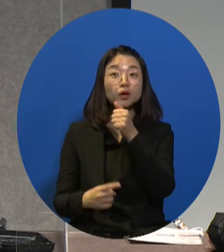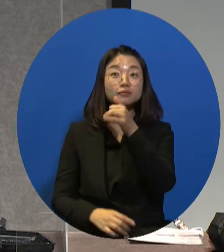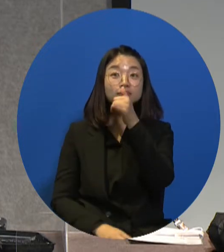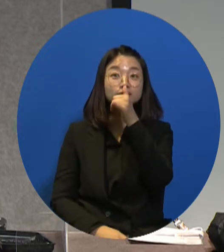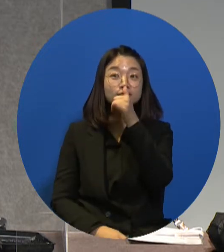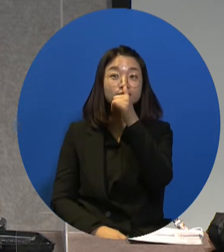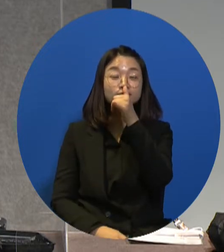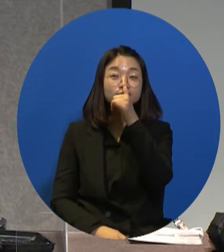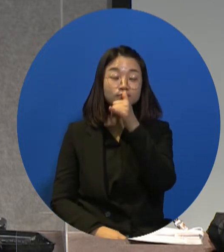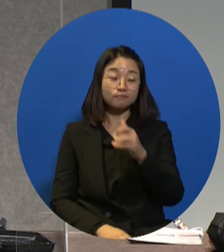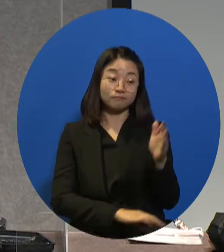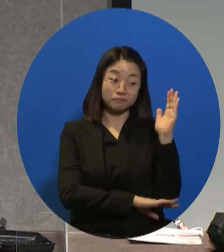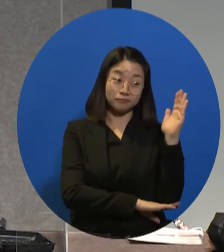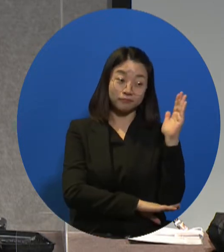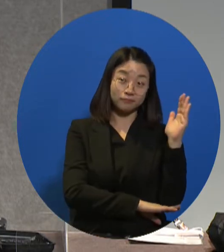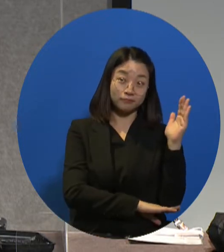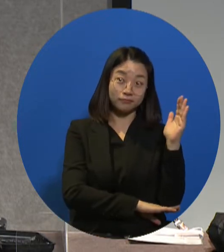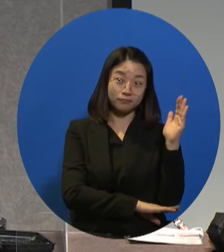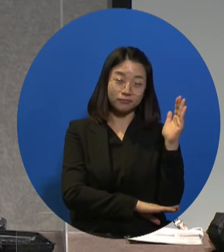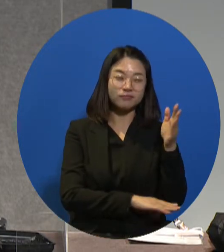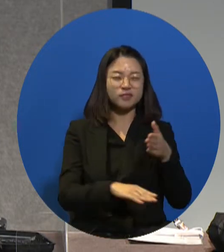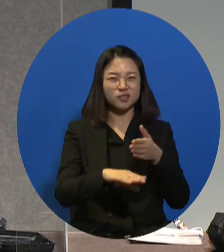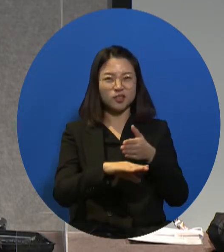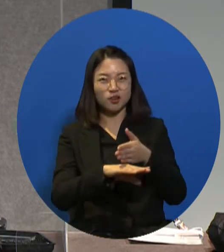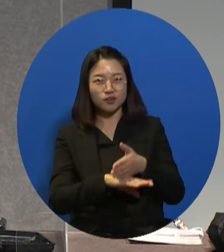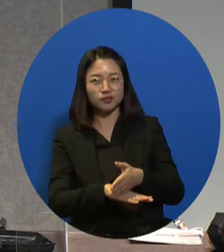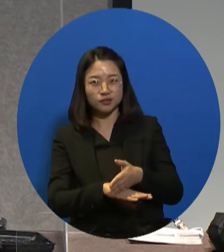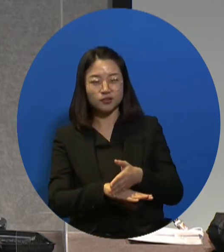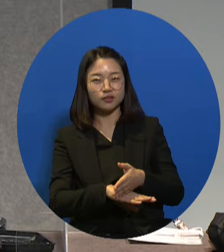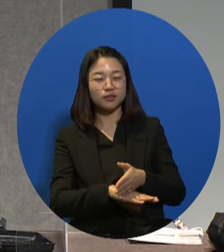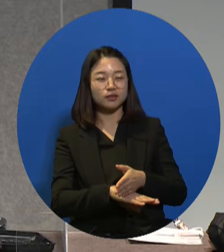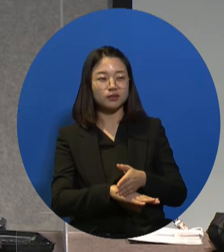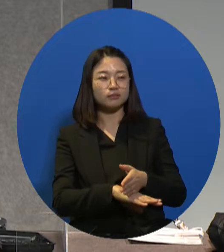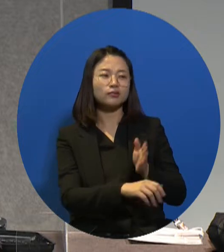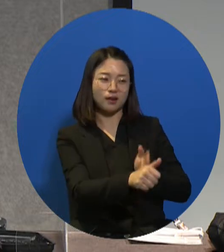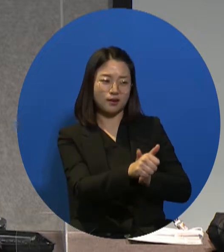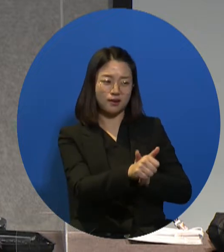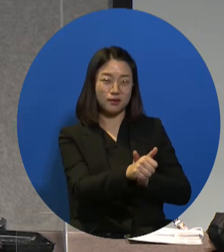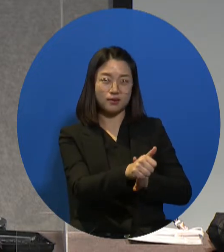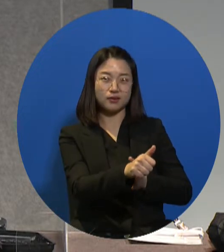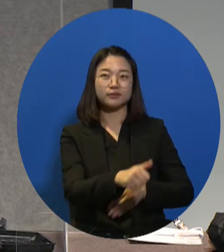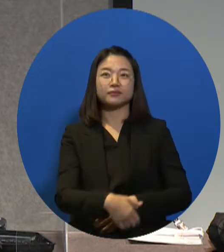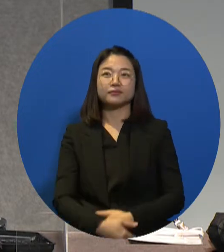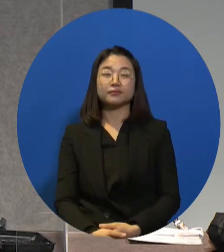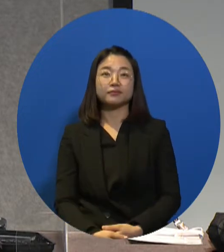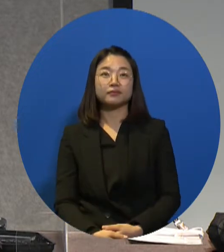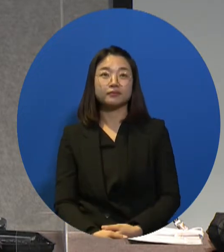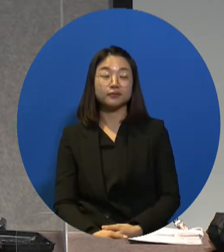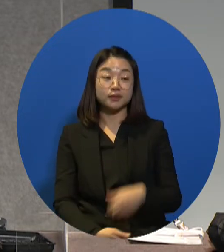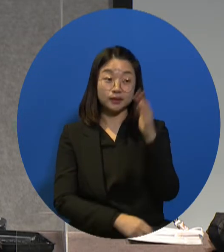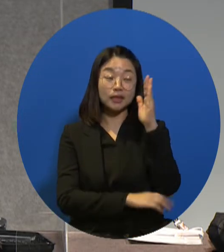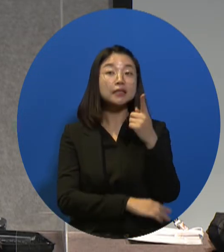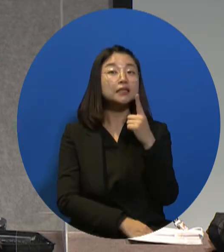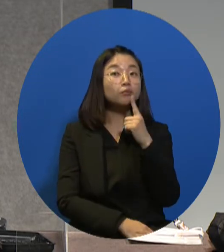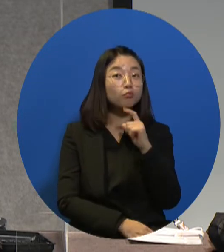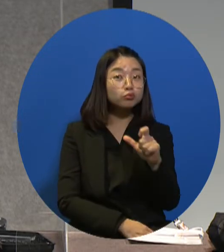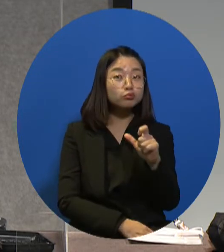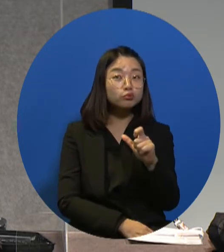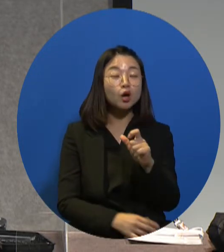simultaneous interpretation in Korean and English. So I hope that you will speak slowly for the sake of